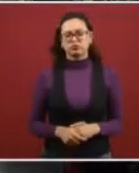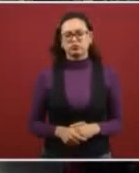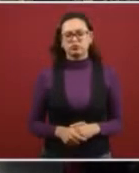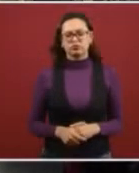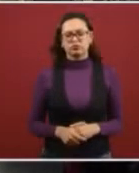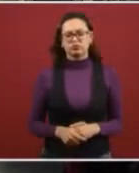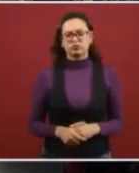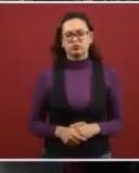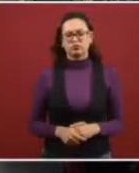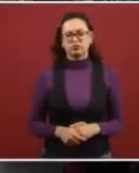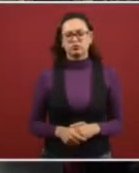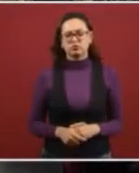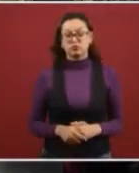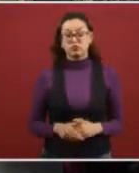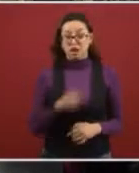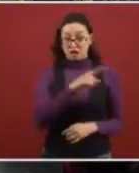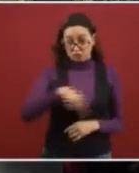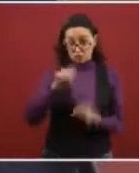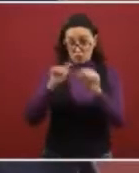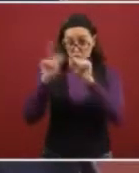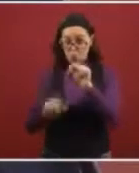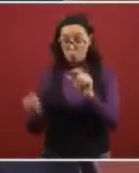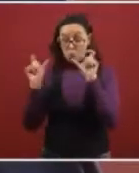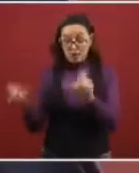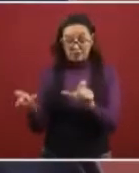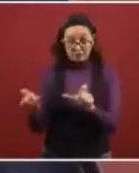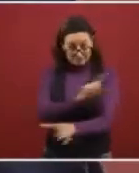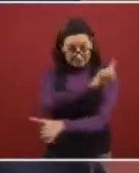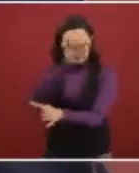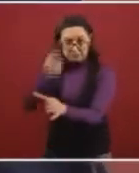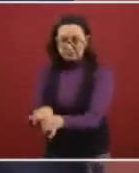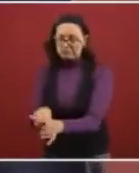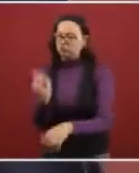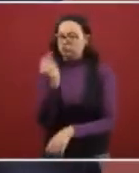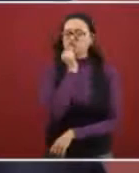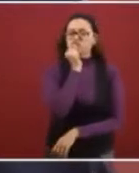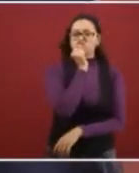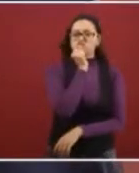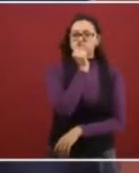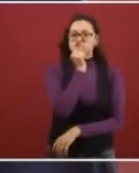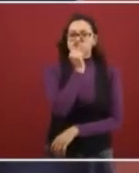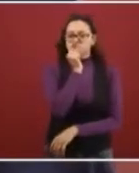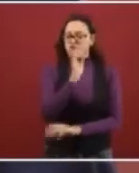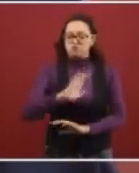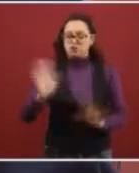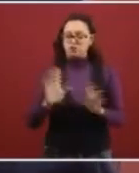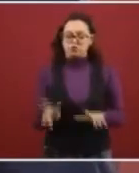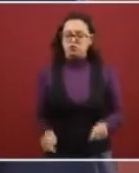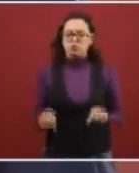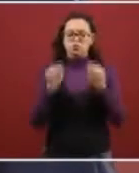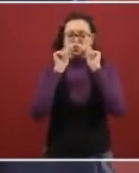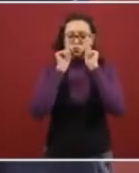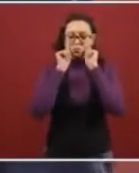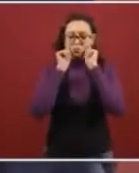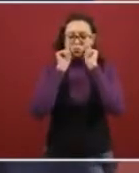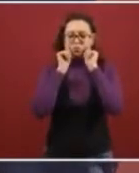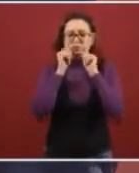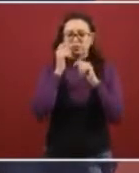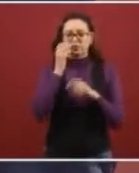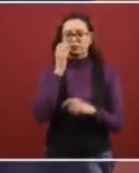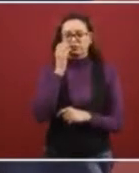oficialmente no estaban en la guardia. Officially, pero, they were not in the guard. Eso no. But that doesn't. Es un